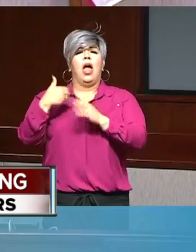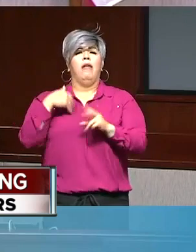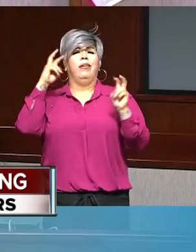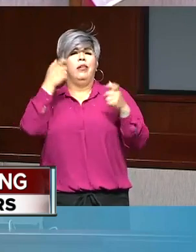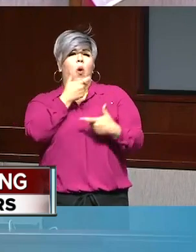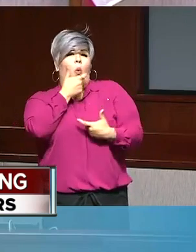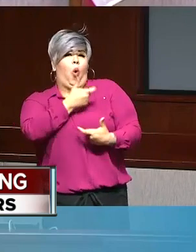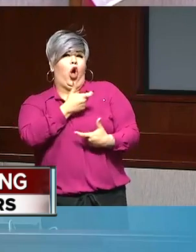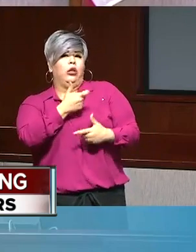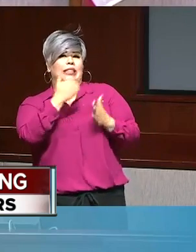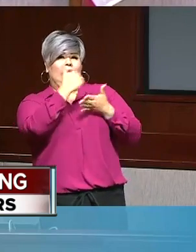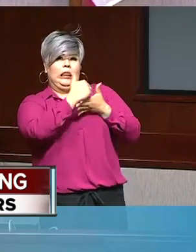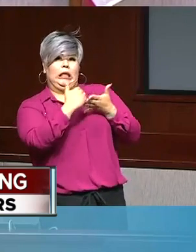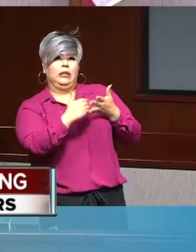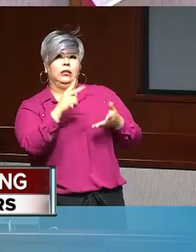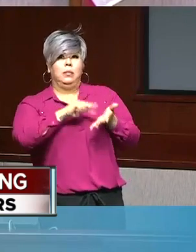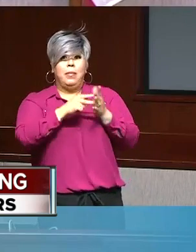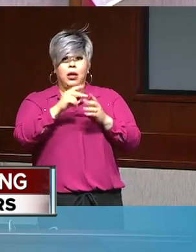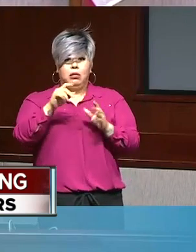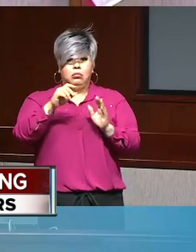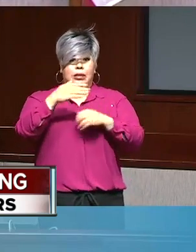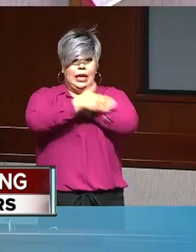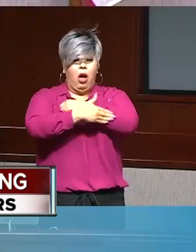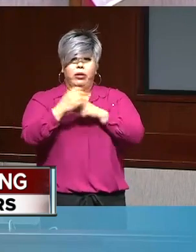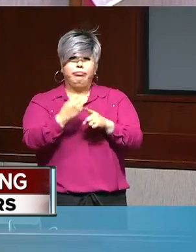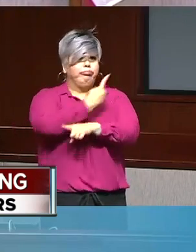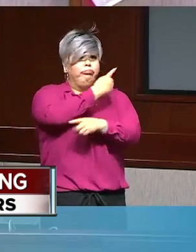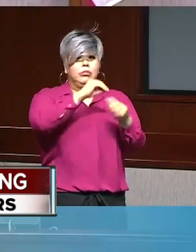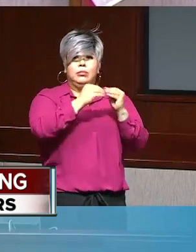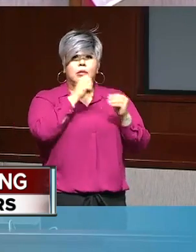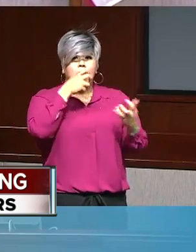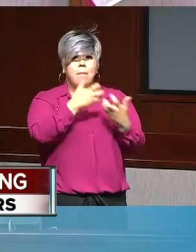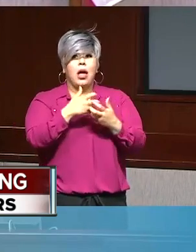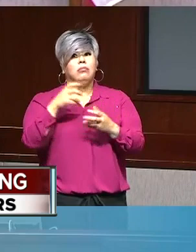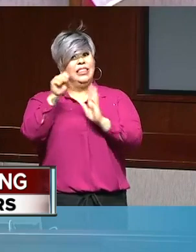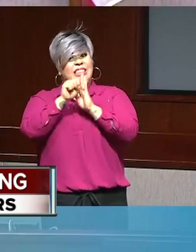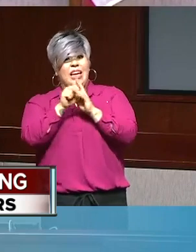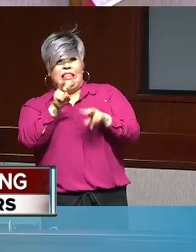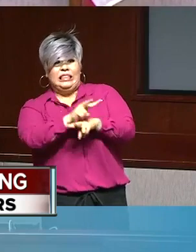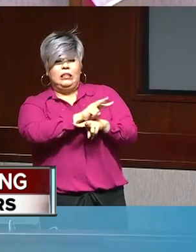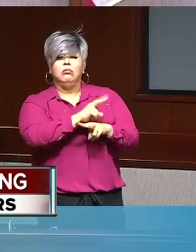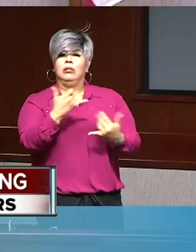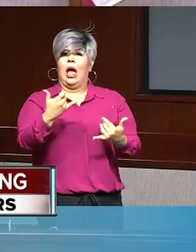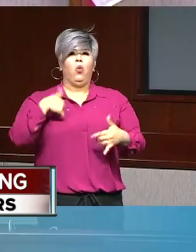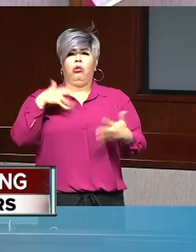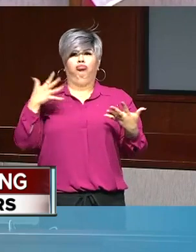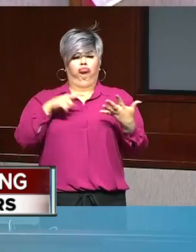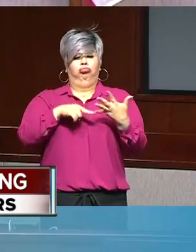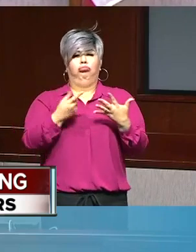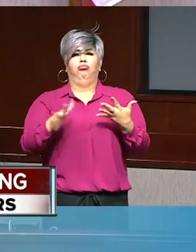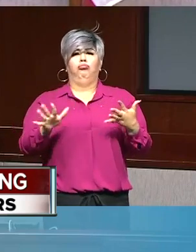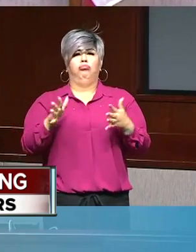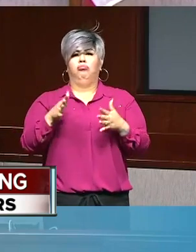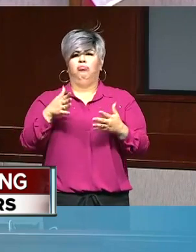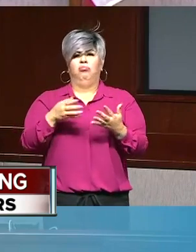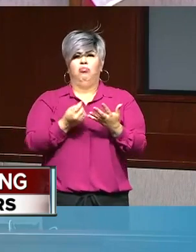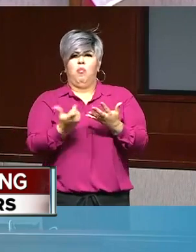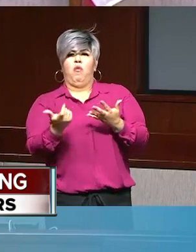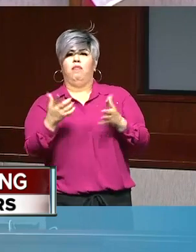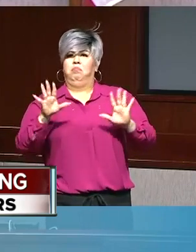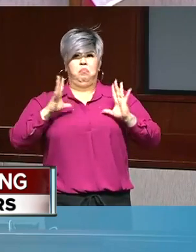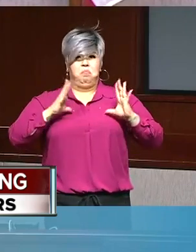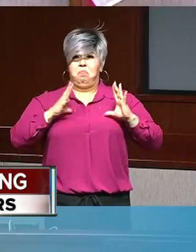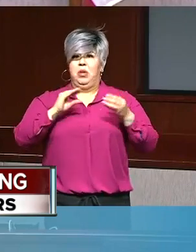be, on any number of these metrics that the state has provided, we'll be going up and down as we go